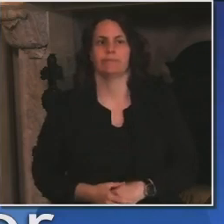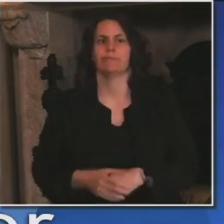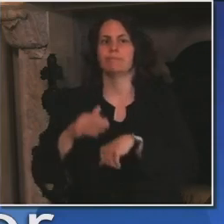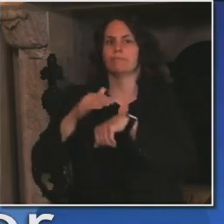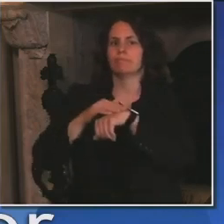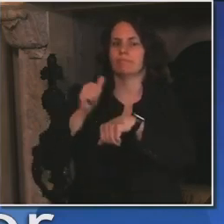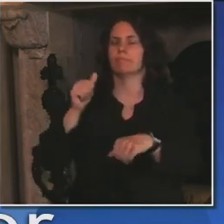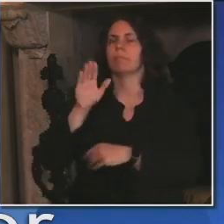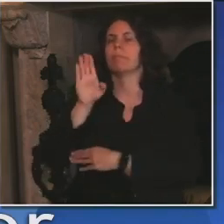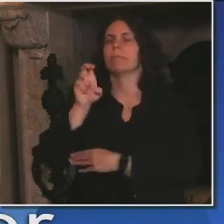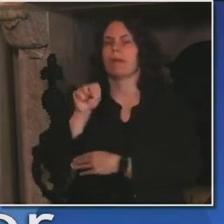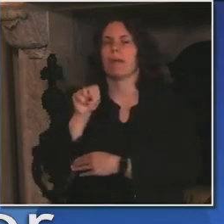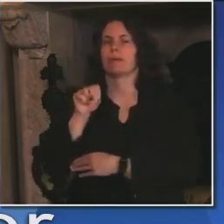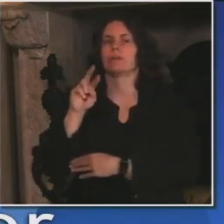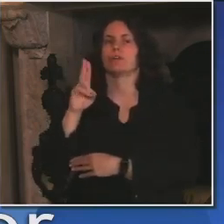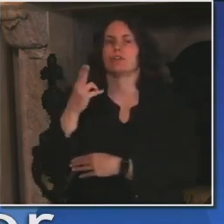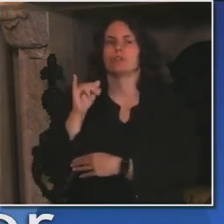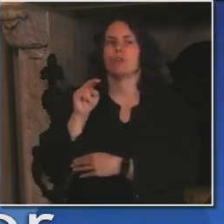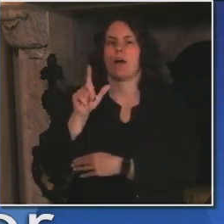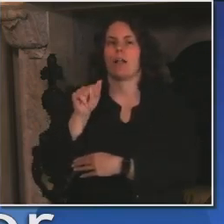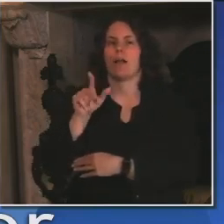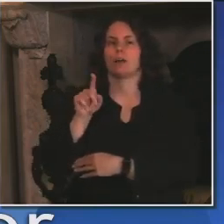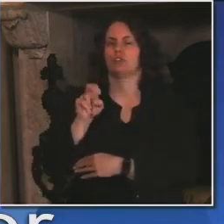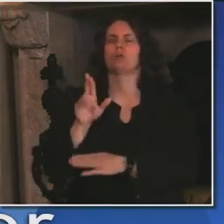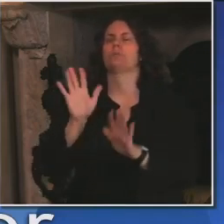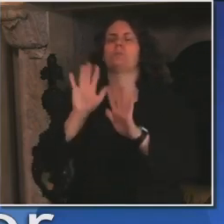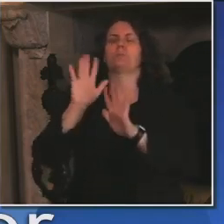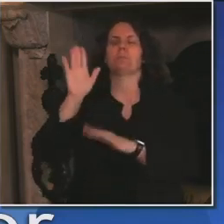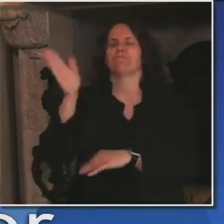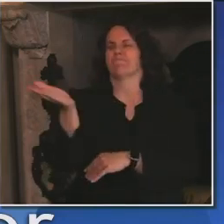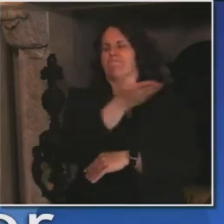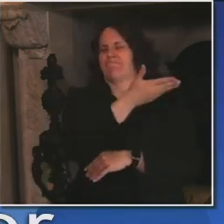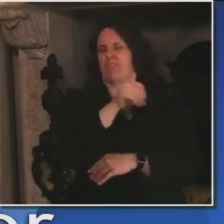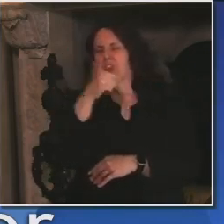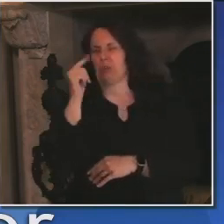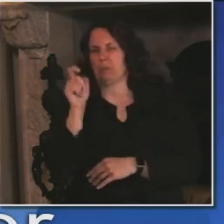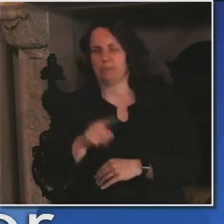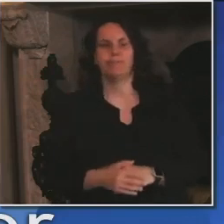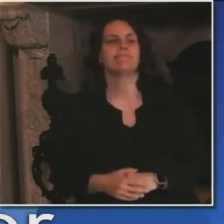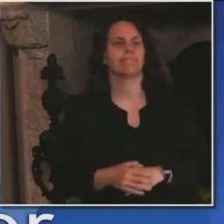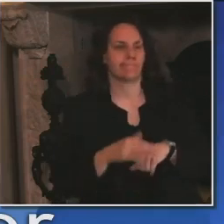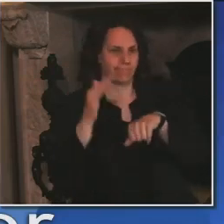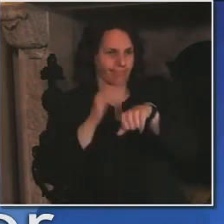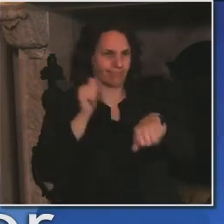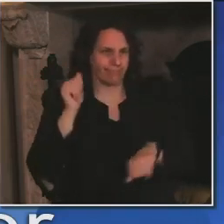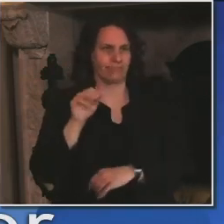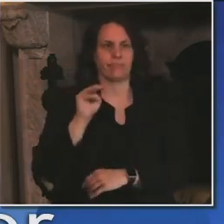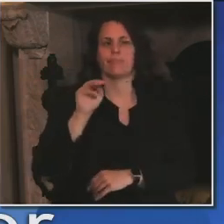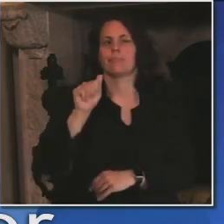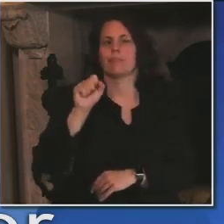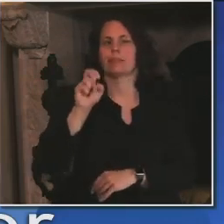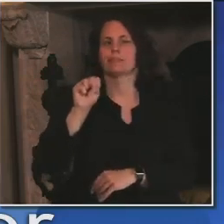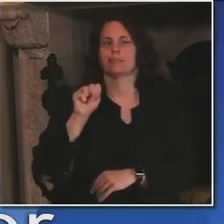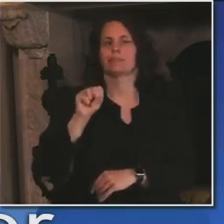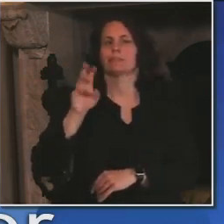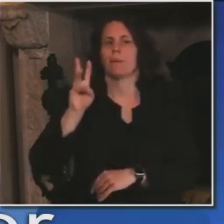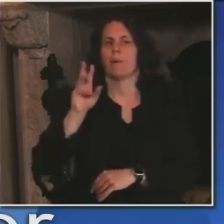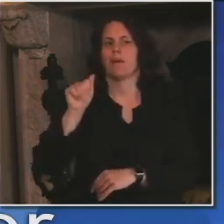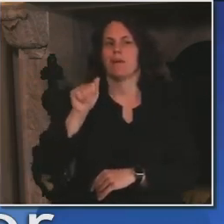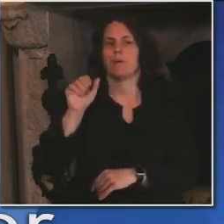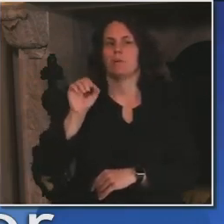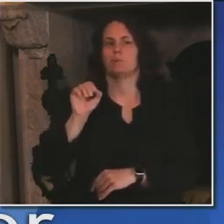I'll pass. My question was answered. Thank you. Okay, thank you. To Mason Dowling now from WAOW-TV in Wausau.